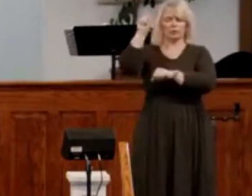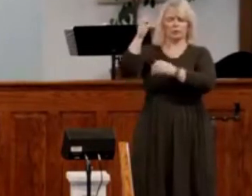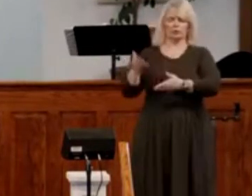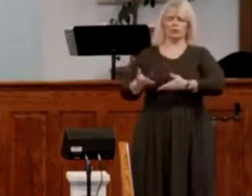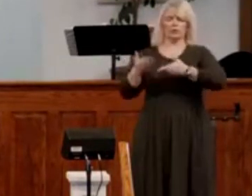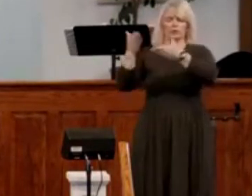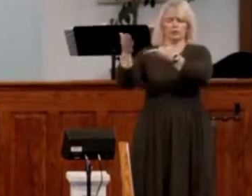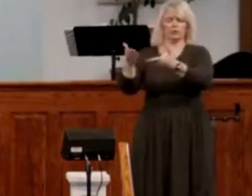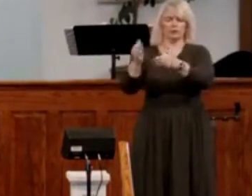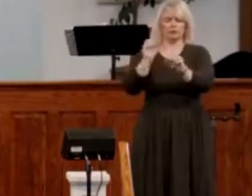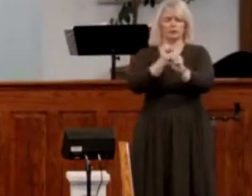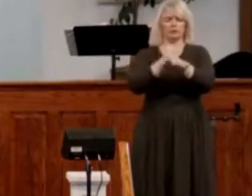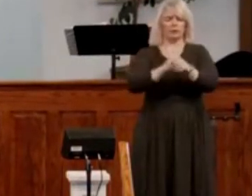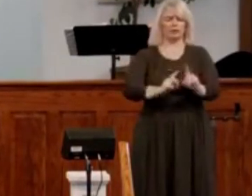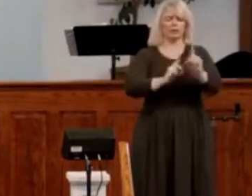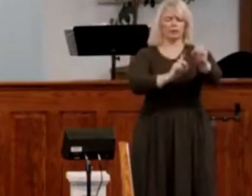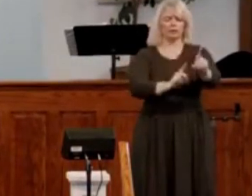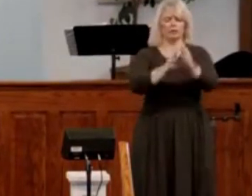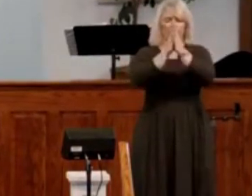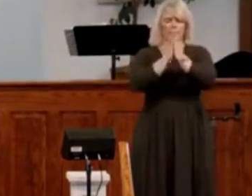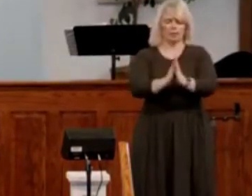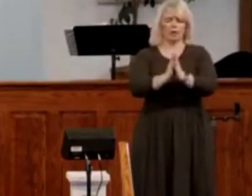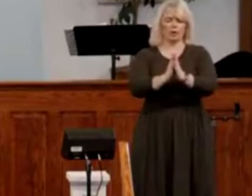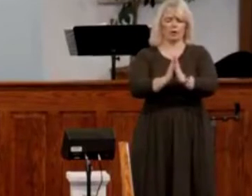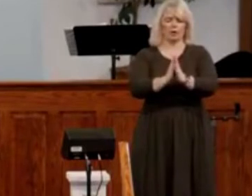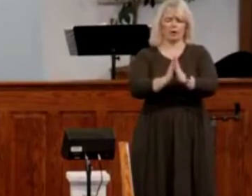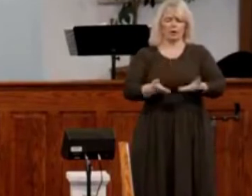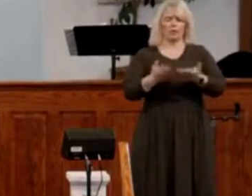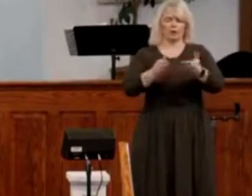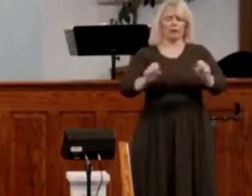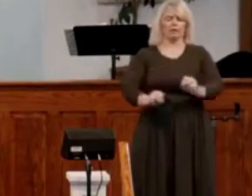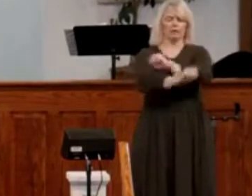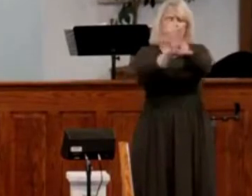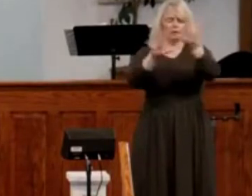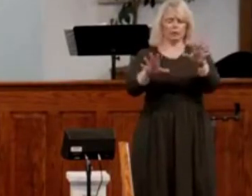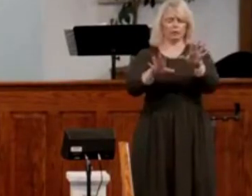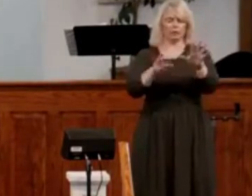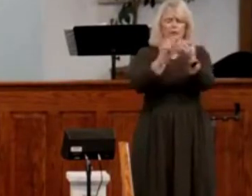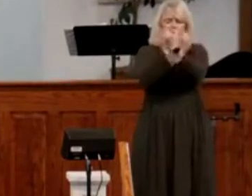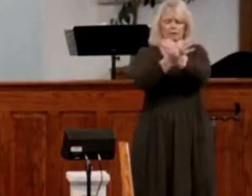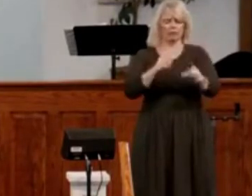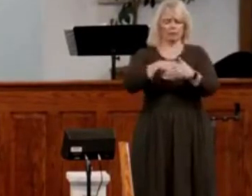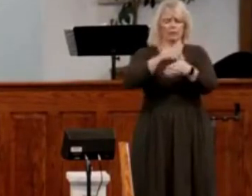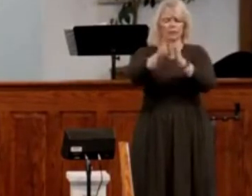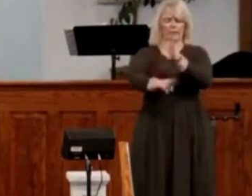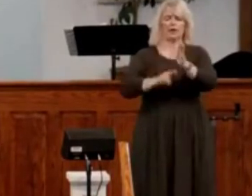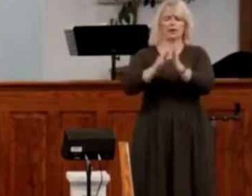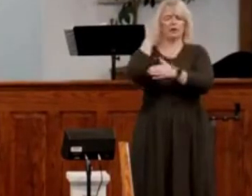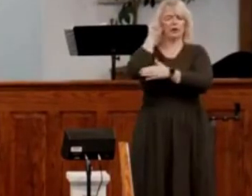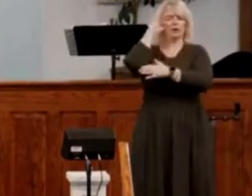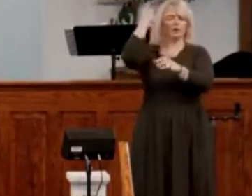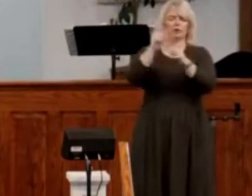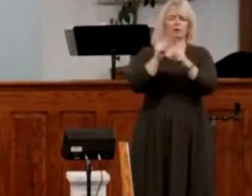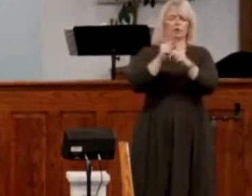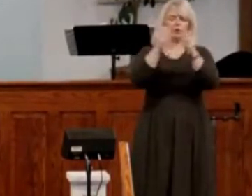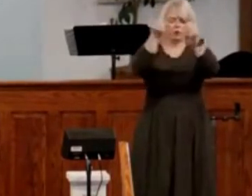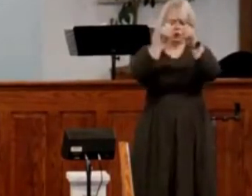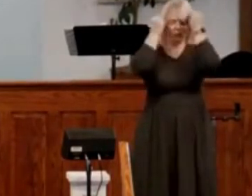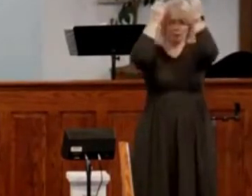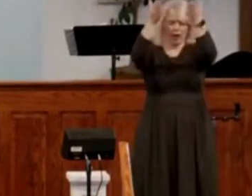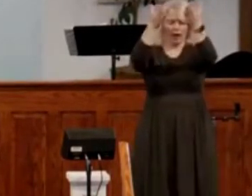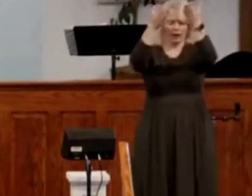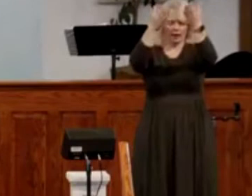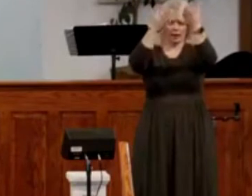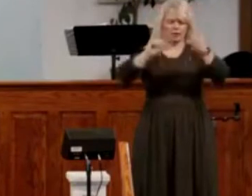disciples. Father, I pray that you would give clarity and freedom within this hour to hear your word and to obey it. We pray that you